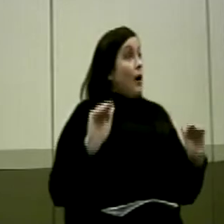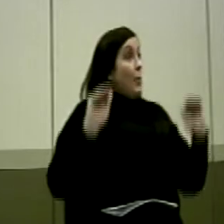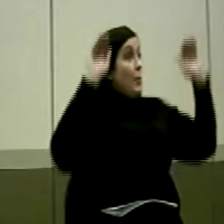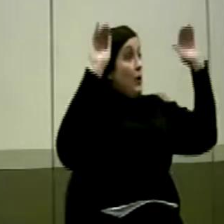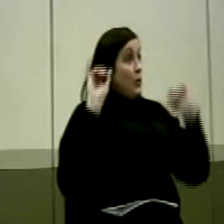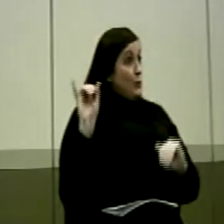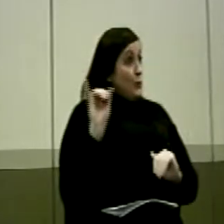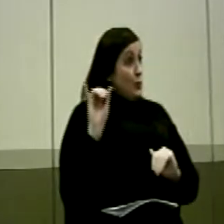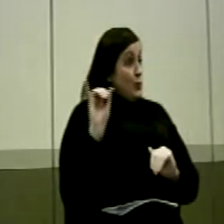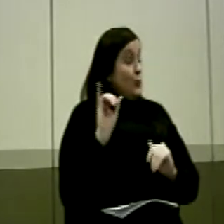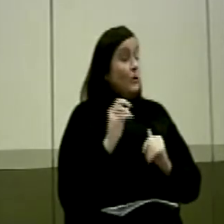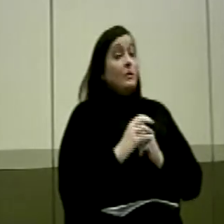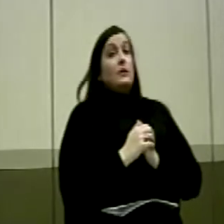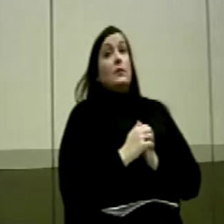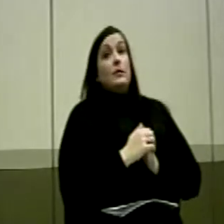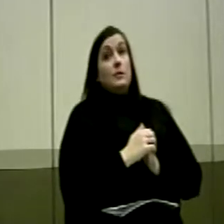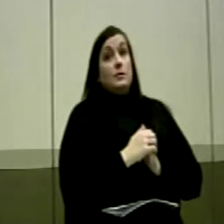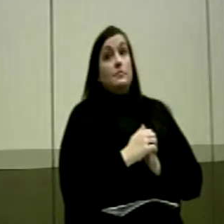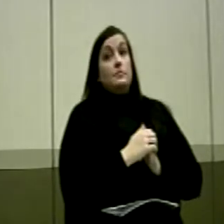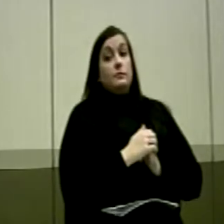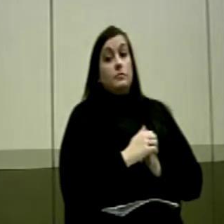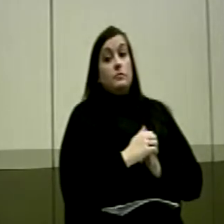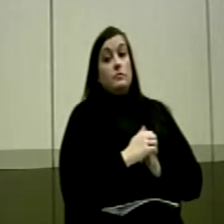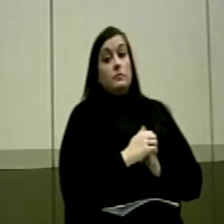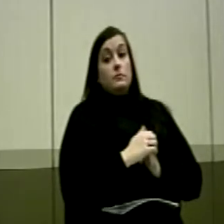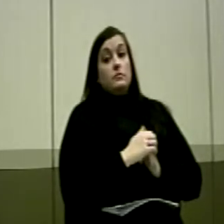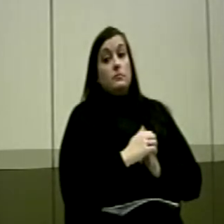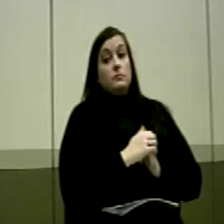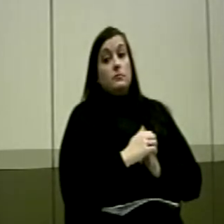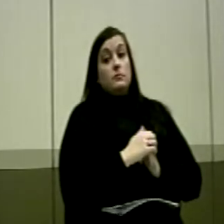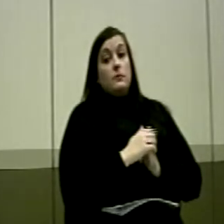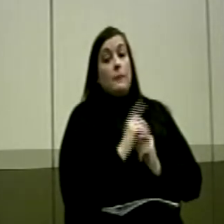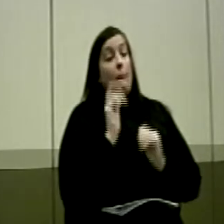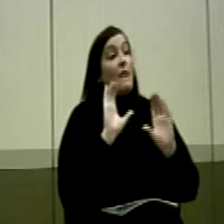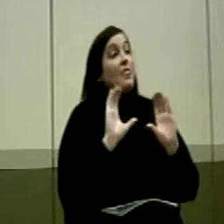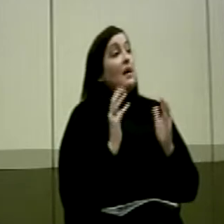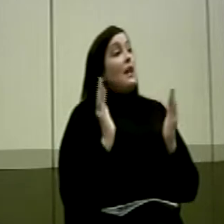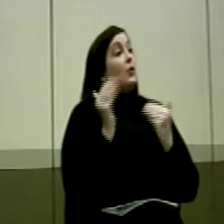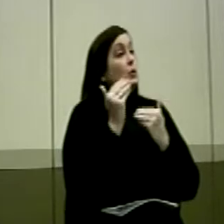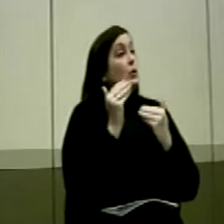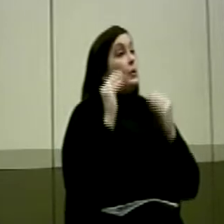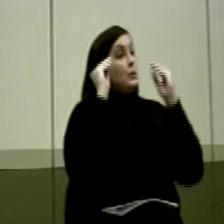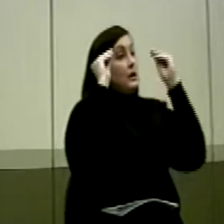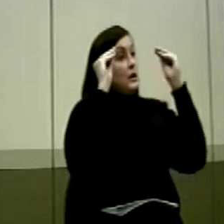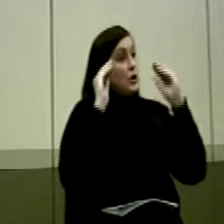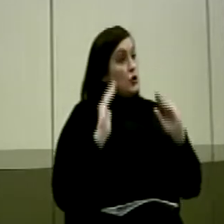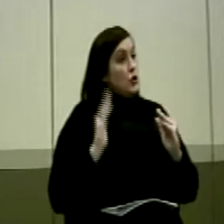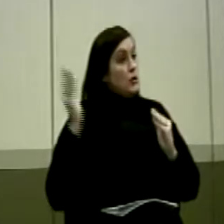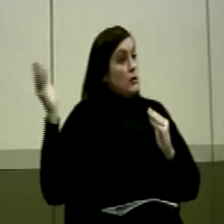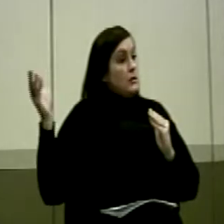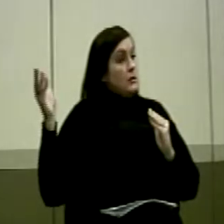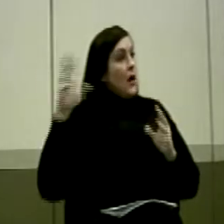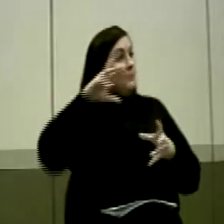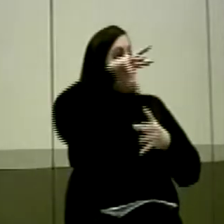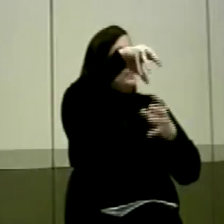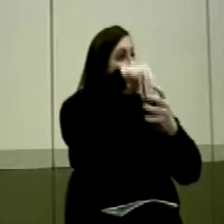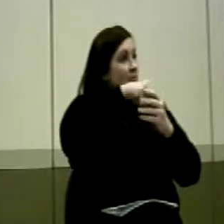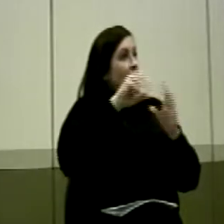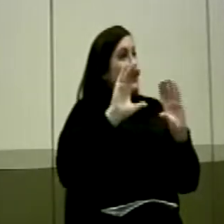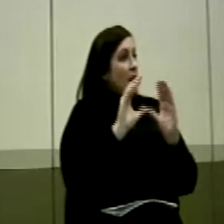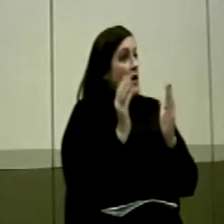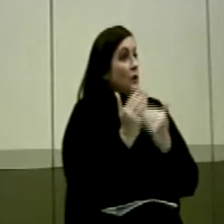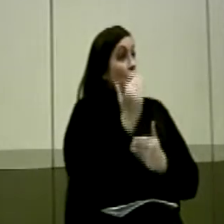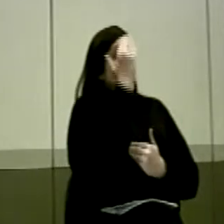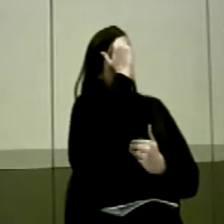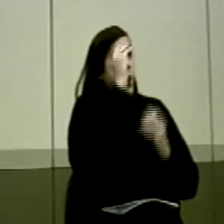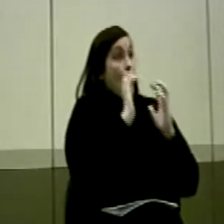classroom, teachers can bring this into the classroom and, again, know how much socialization and communication plays a part in